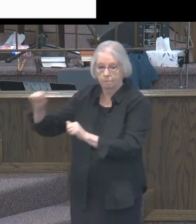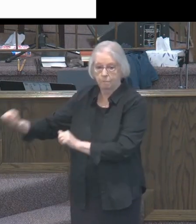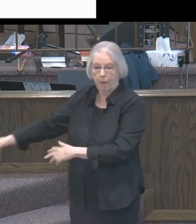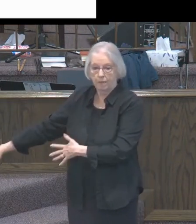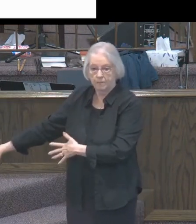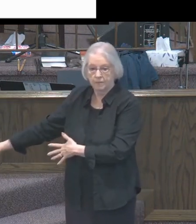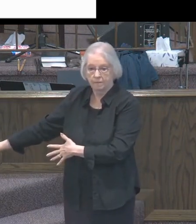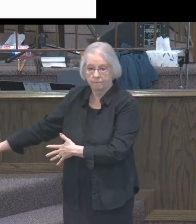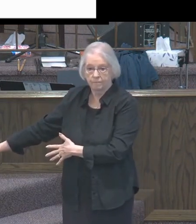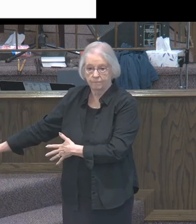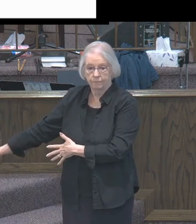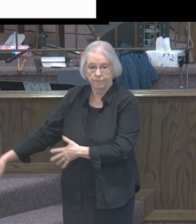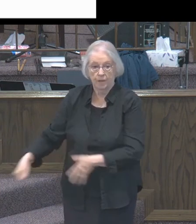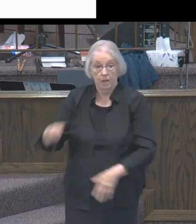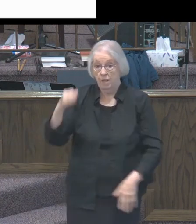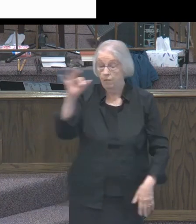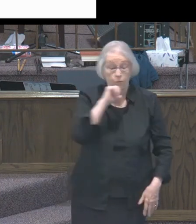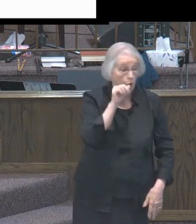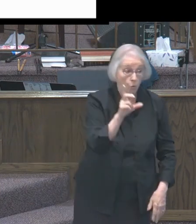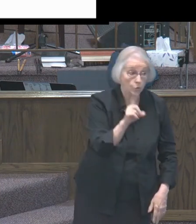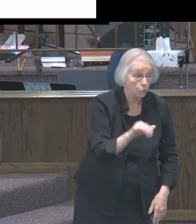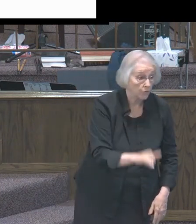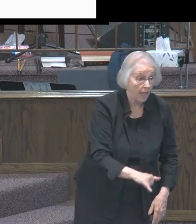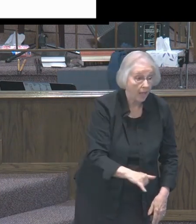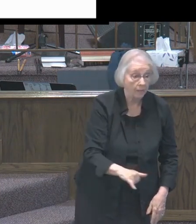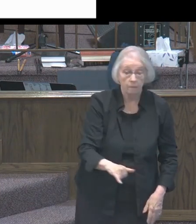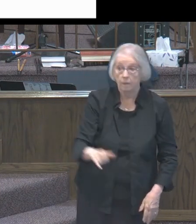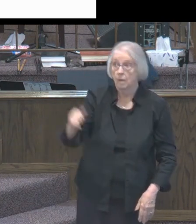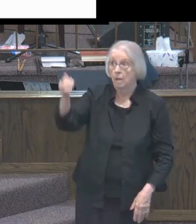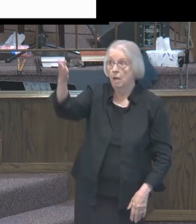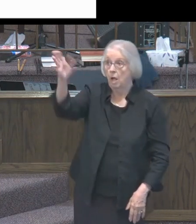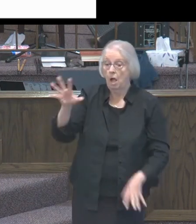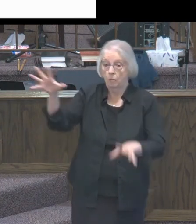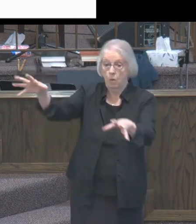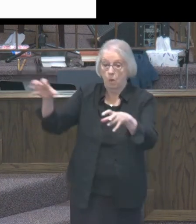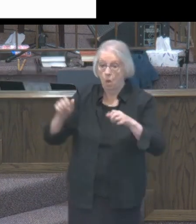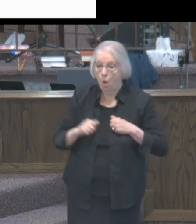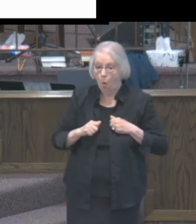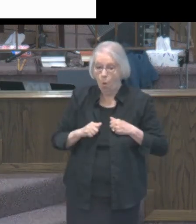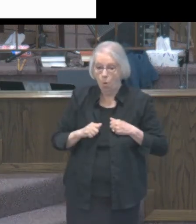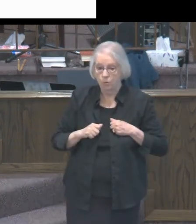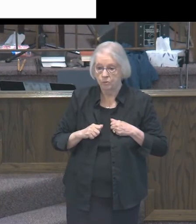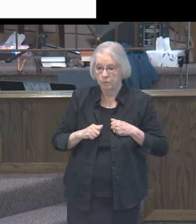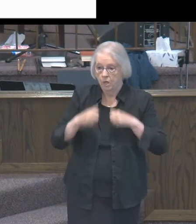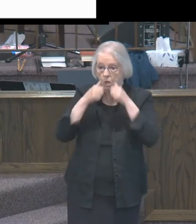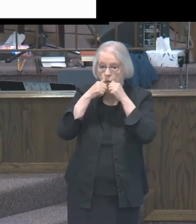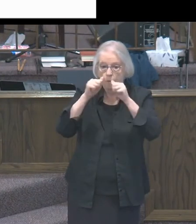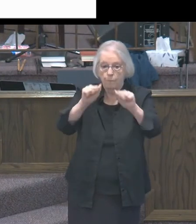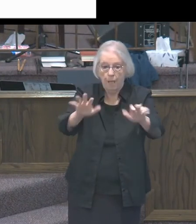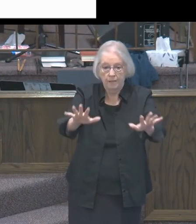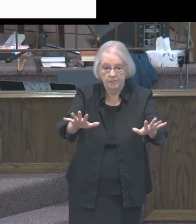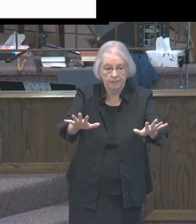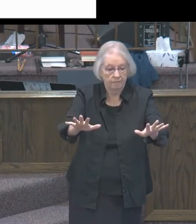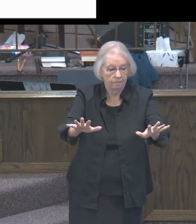you're not able to receive what God has in store for you as you came to worship.